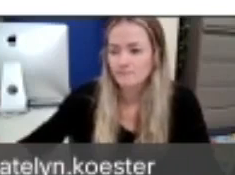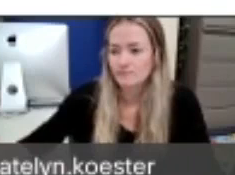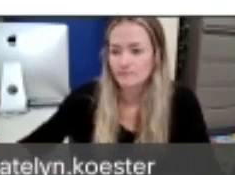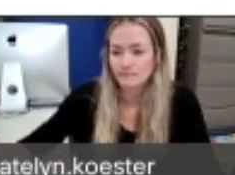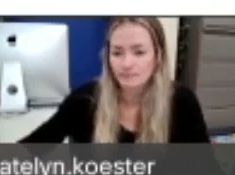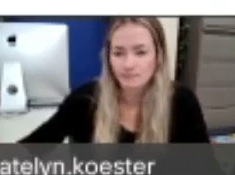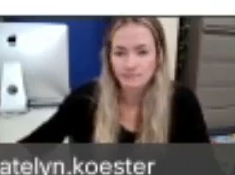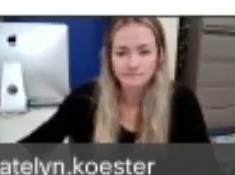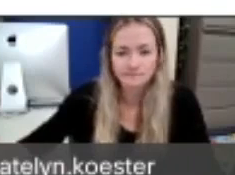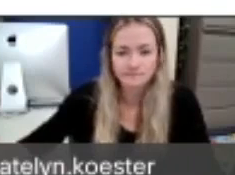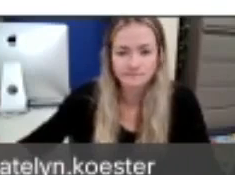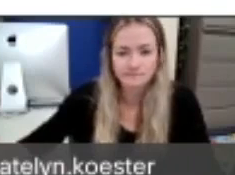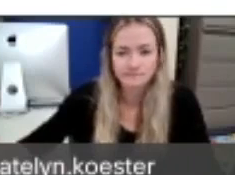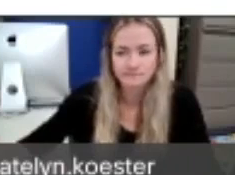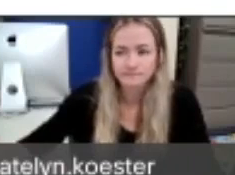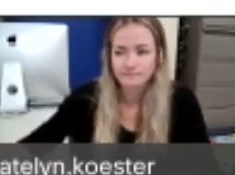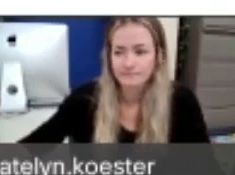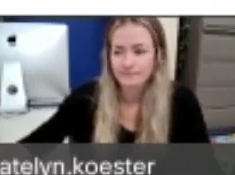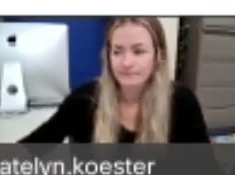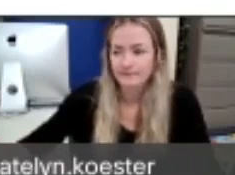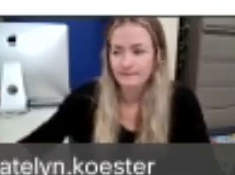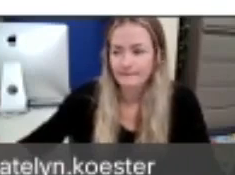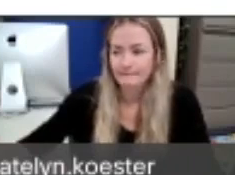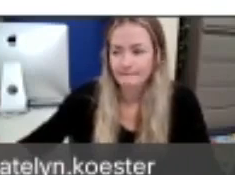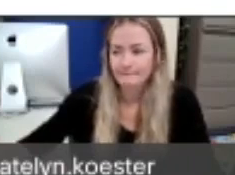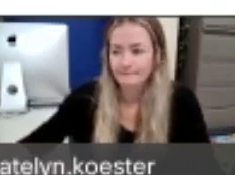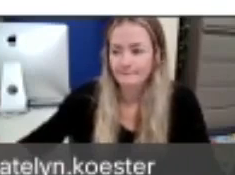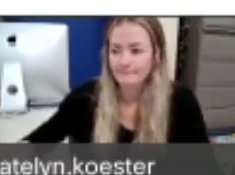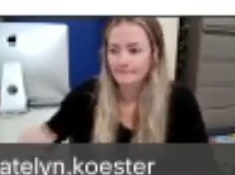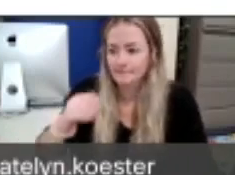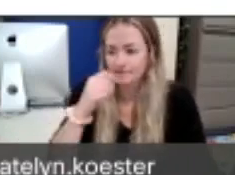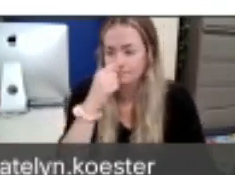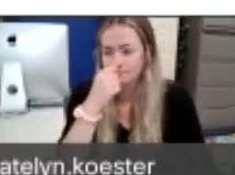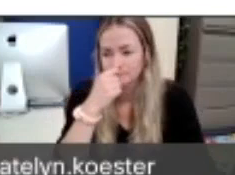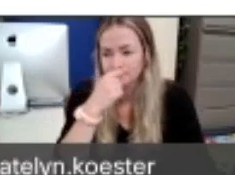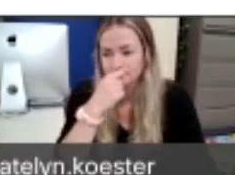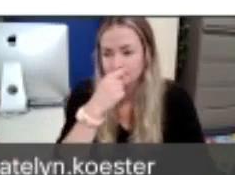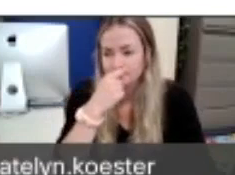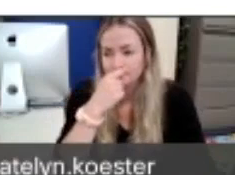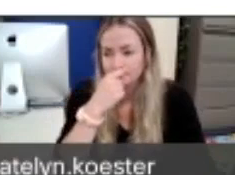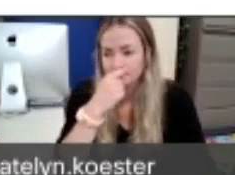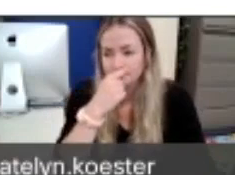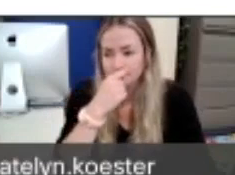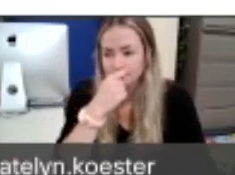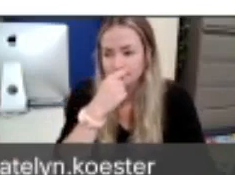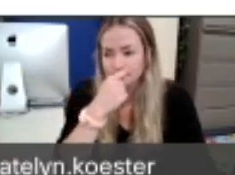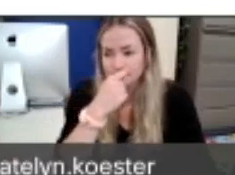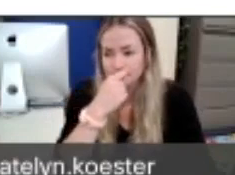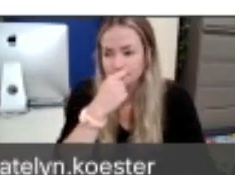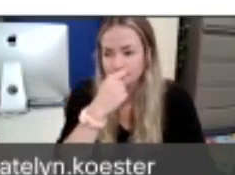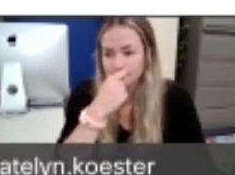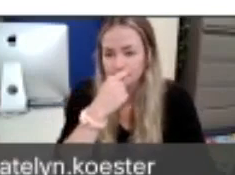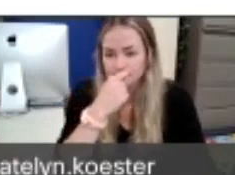here. A quick thank you to our sponsors, which is our Department of Senior Services, Highmark Blue Cross Blue Shield of Western New York, Excelsior Orthopedics,